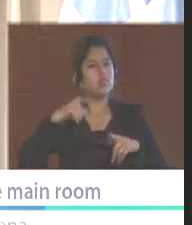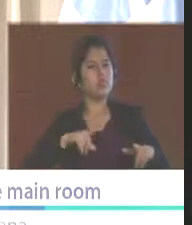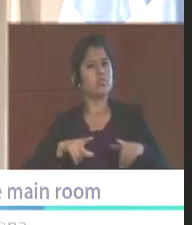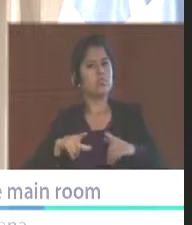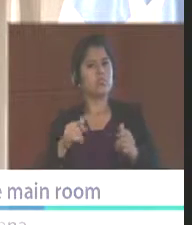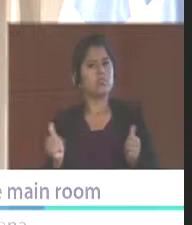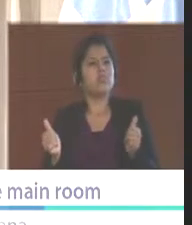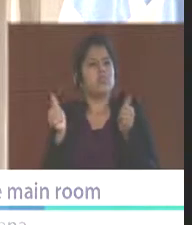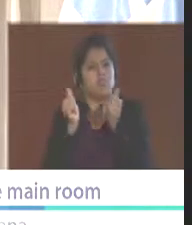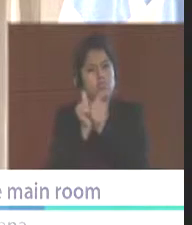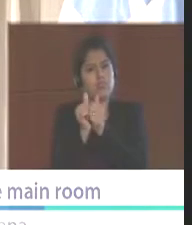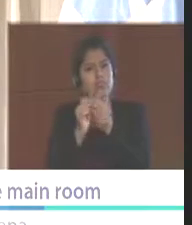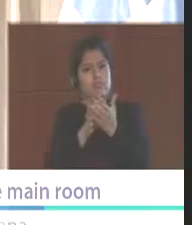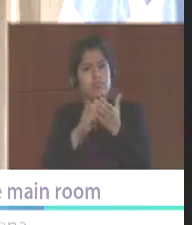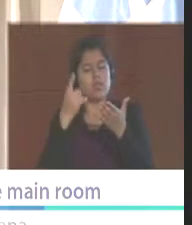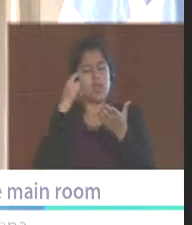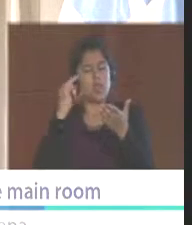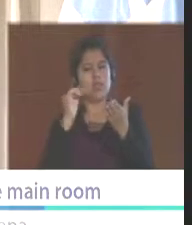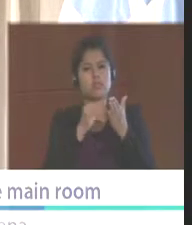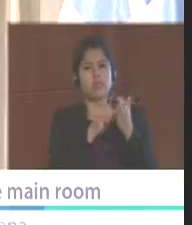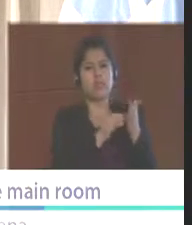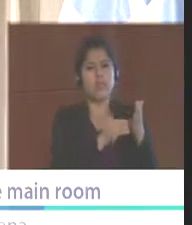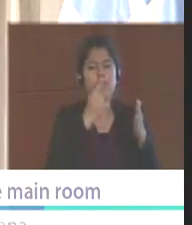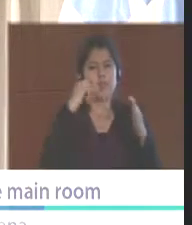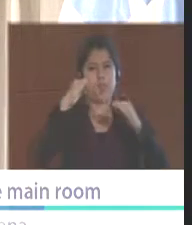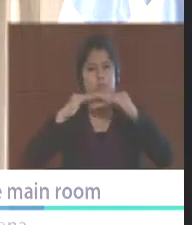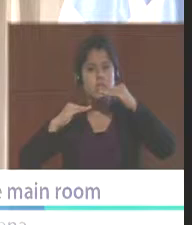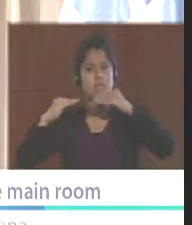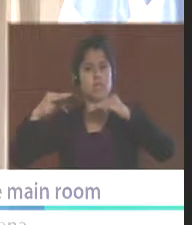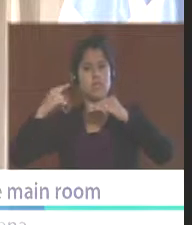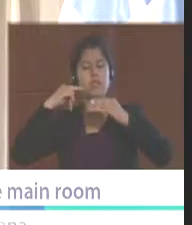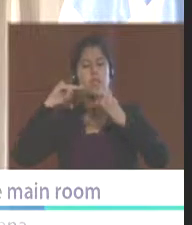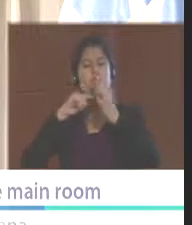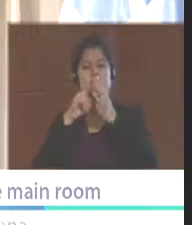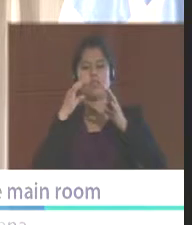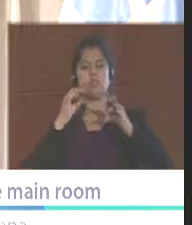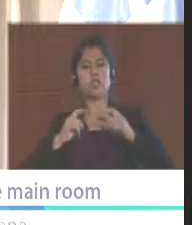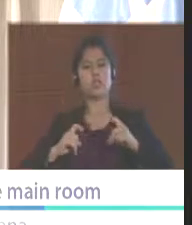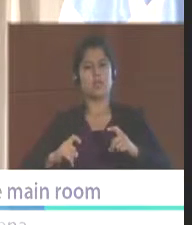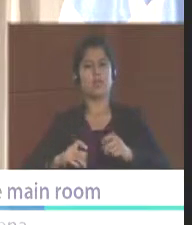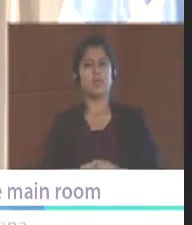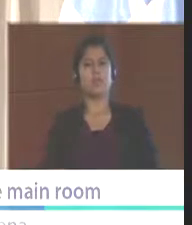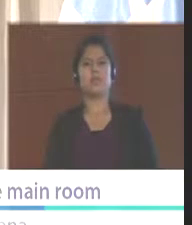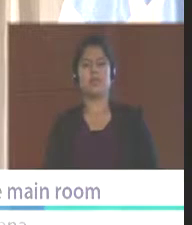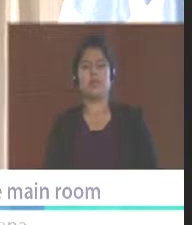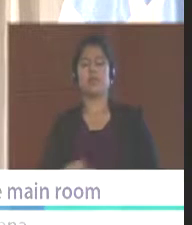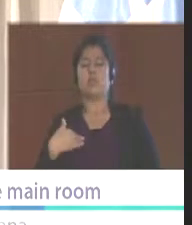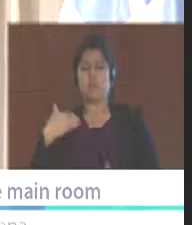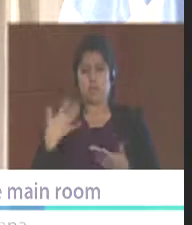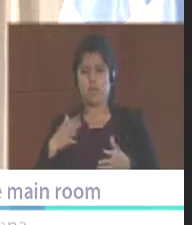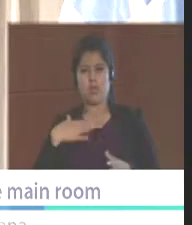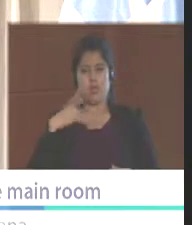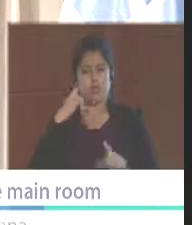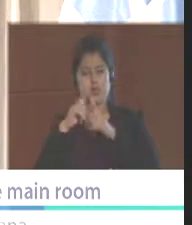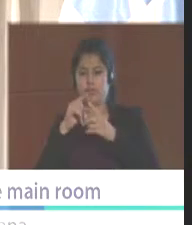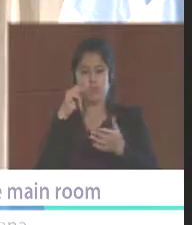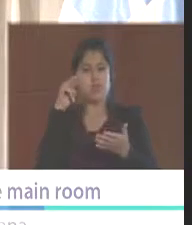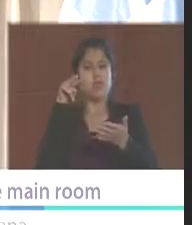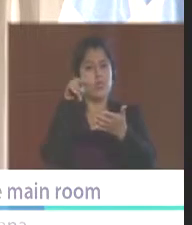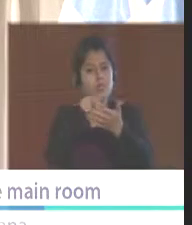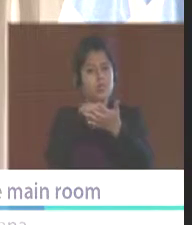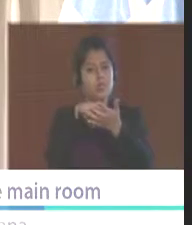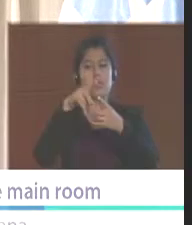local governments with measurable indicators and verifiable indicators. We have been able